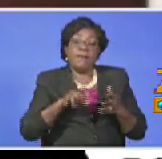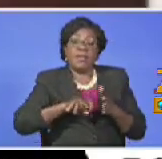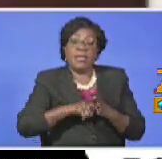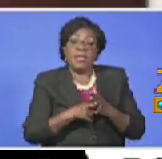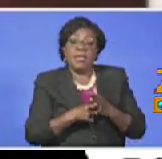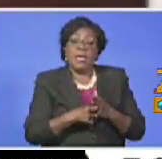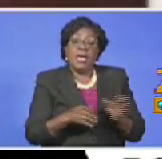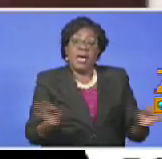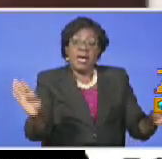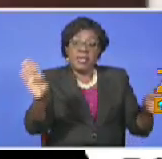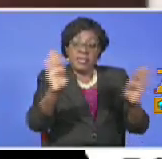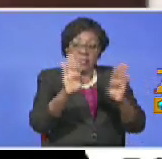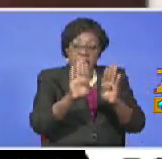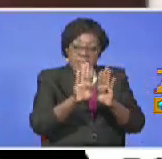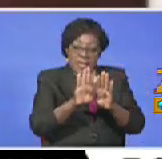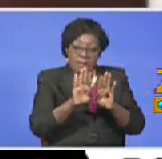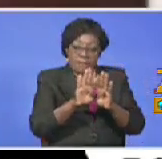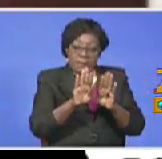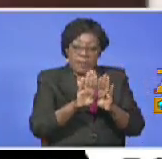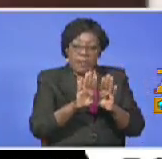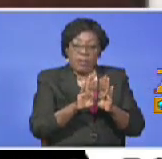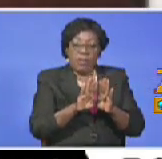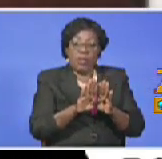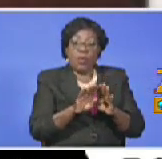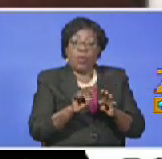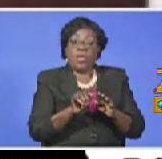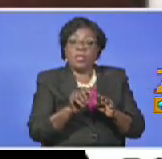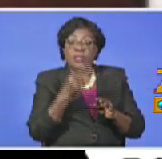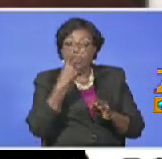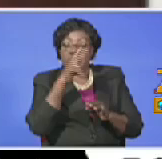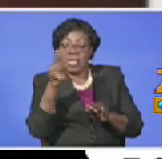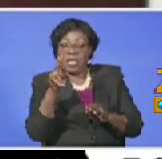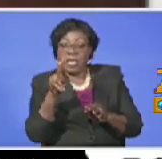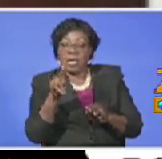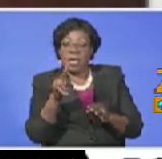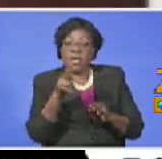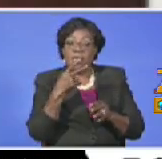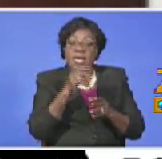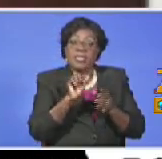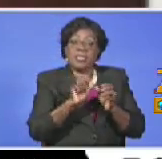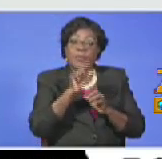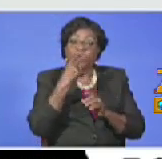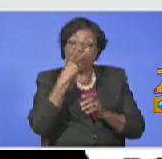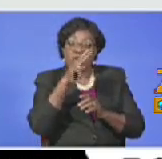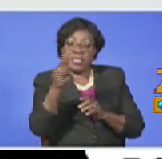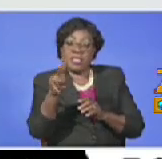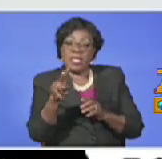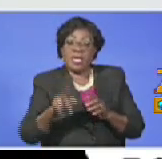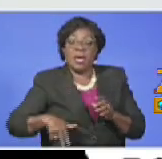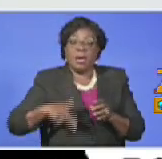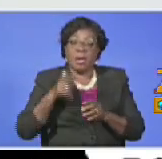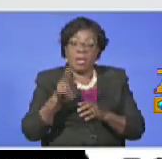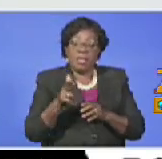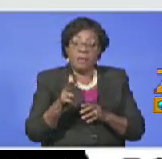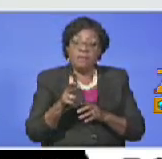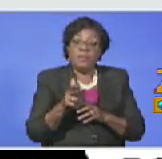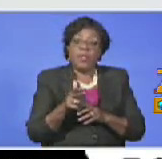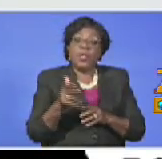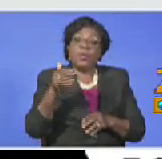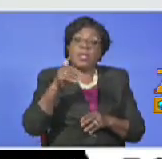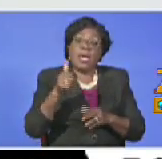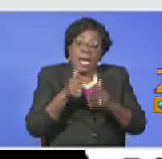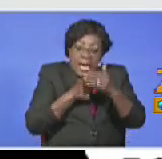the safe, you don't want to put the safe in an open, exposed area where if someone walk into your home, they're able to see a gun safe. You want to put it